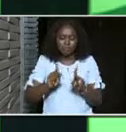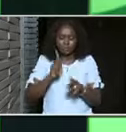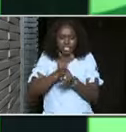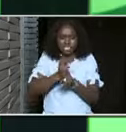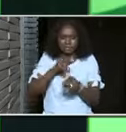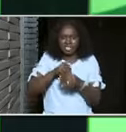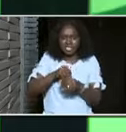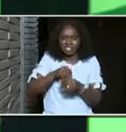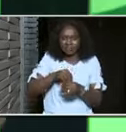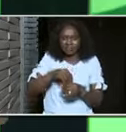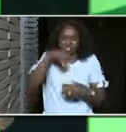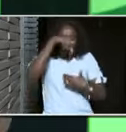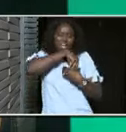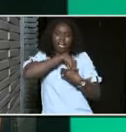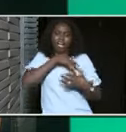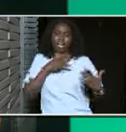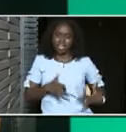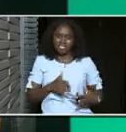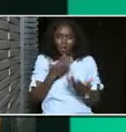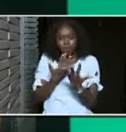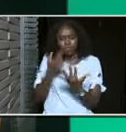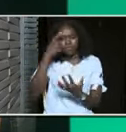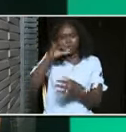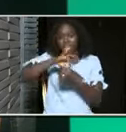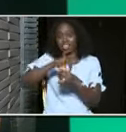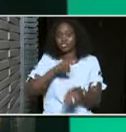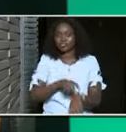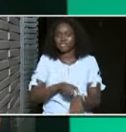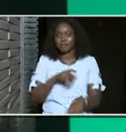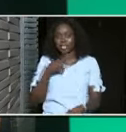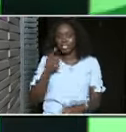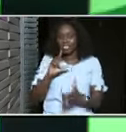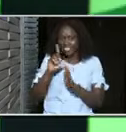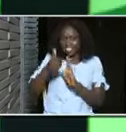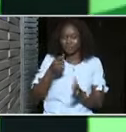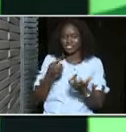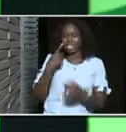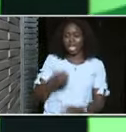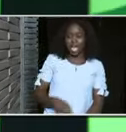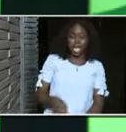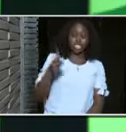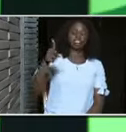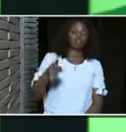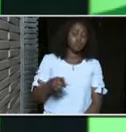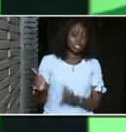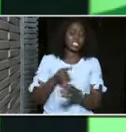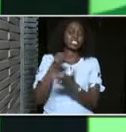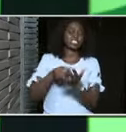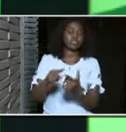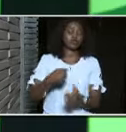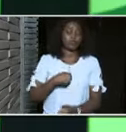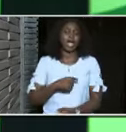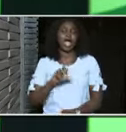waiting for election season to pull it out of the bag and say, you did this to me, I'll do this to you. So I